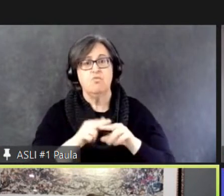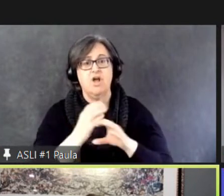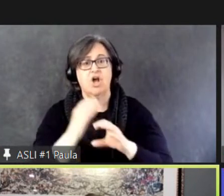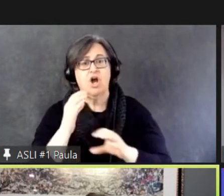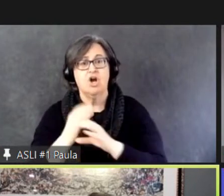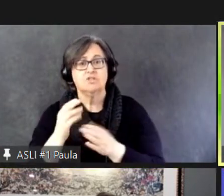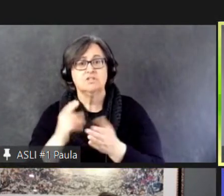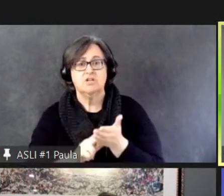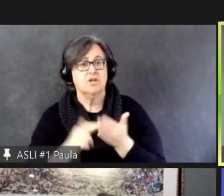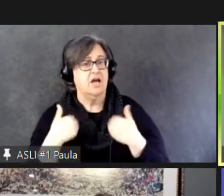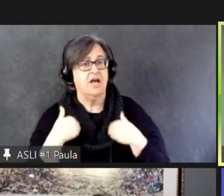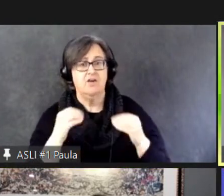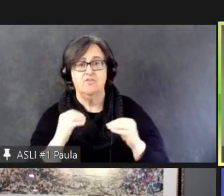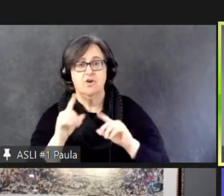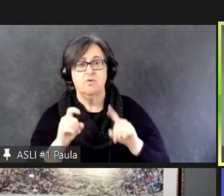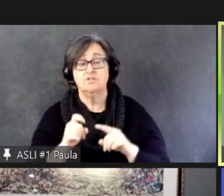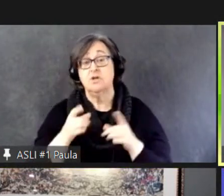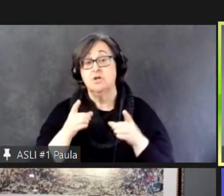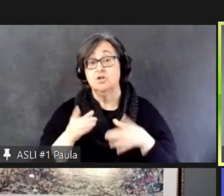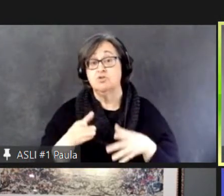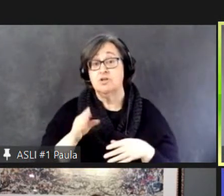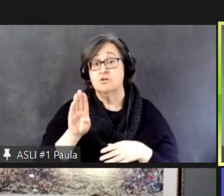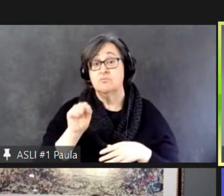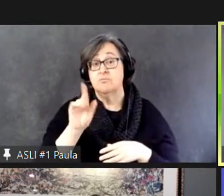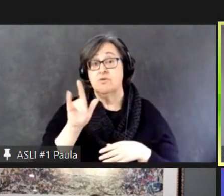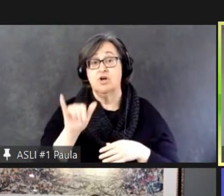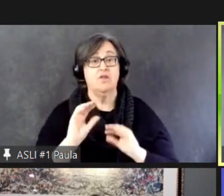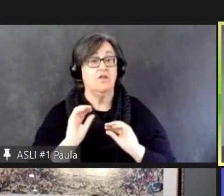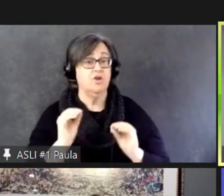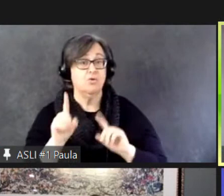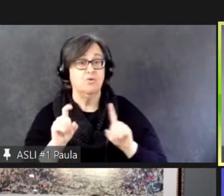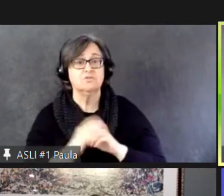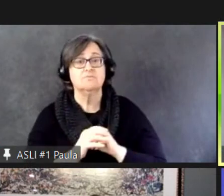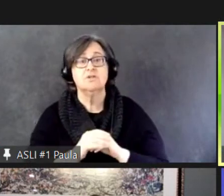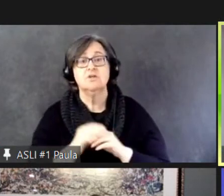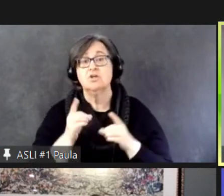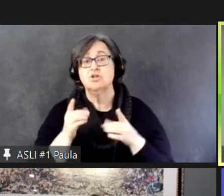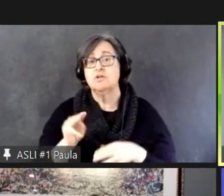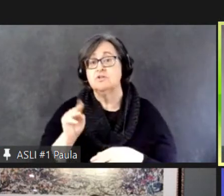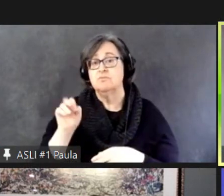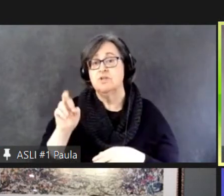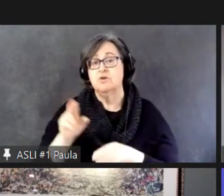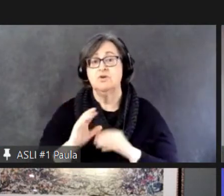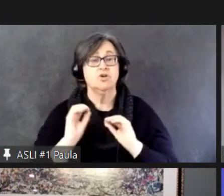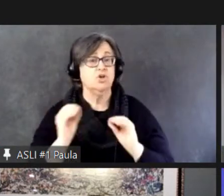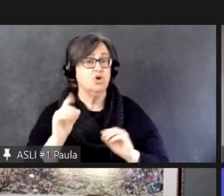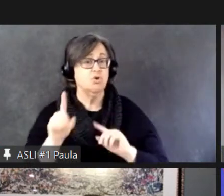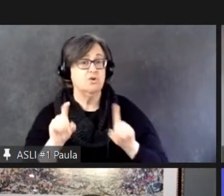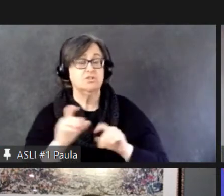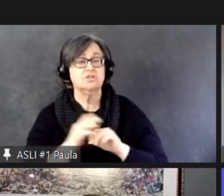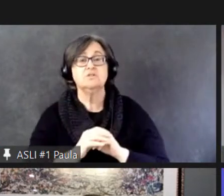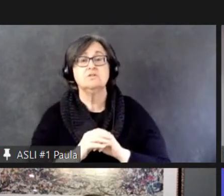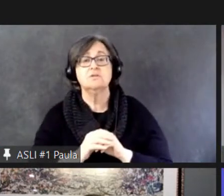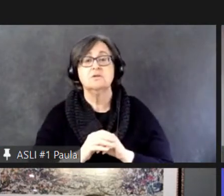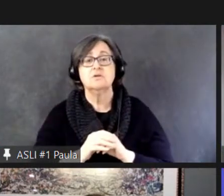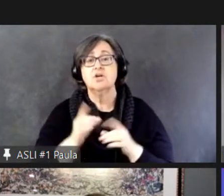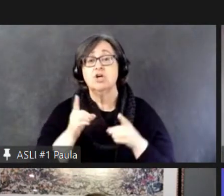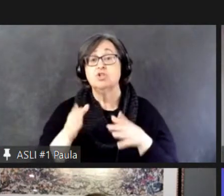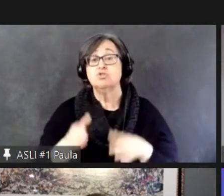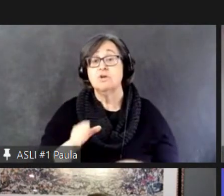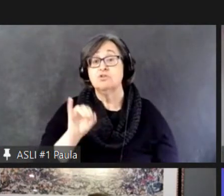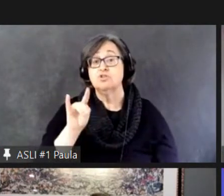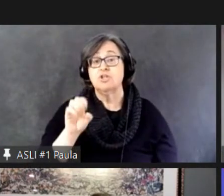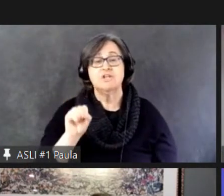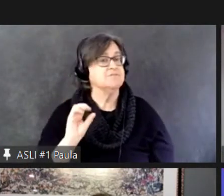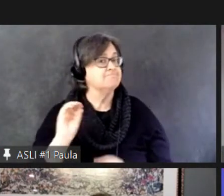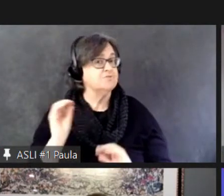questions. All right, Director Barkley? No questions. Director Miller? No questions. Director Jakes?